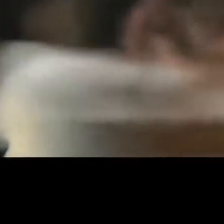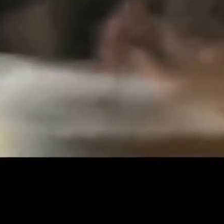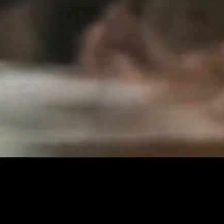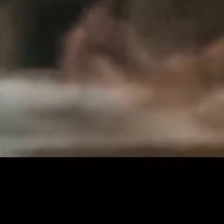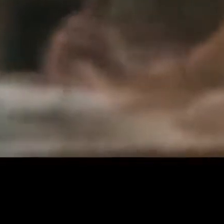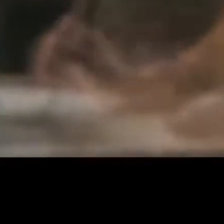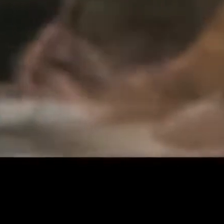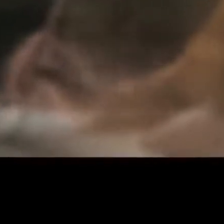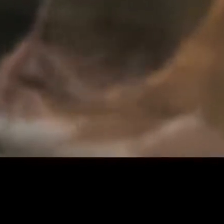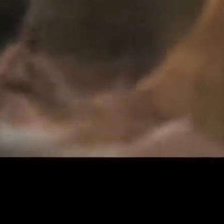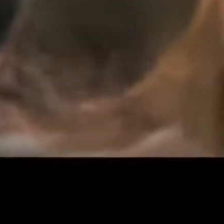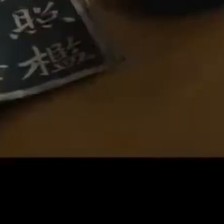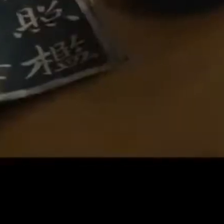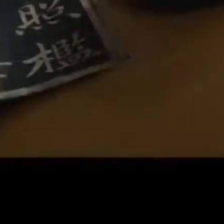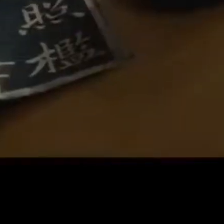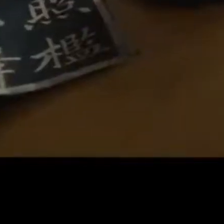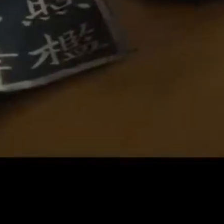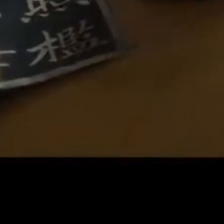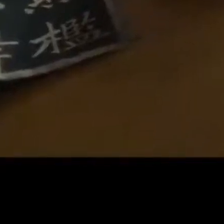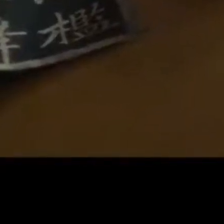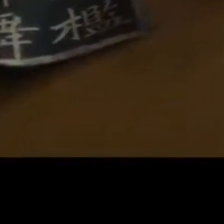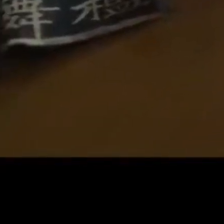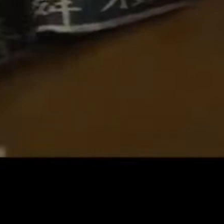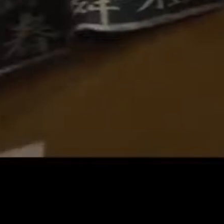Deepen our understanding.